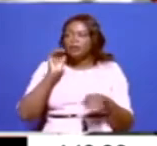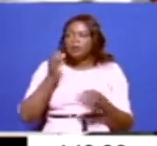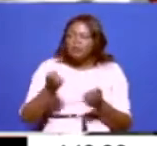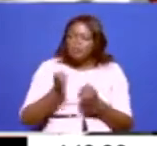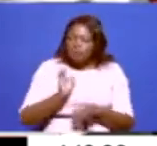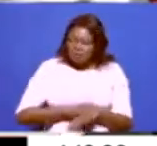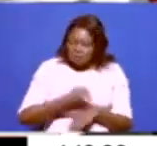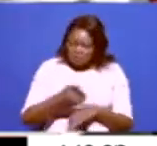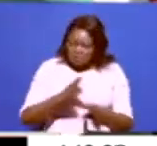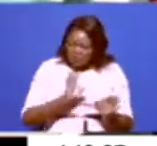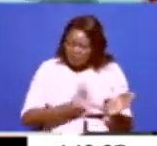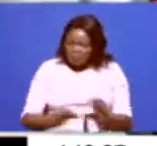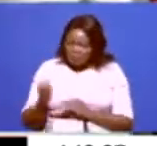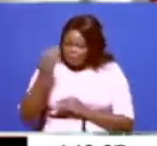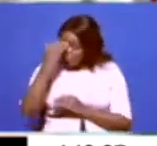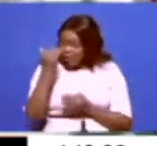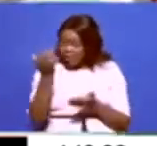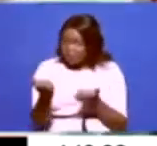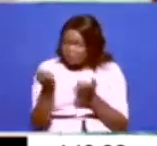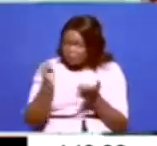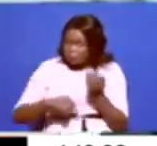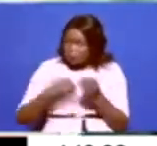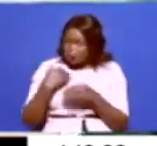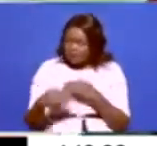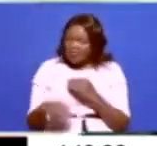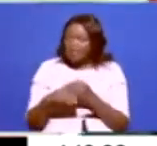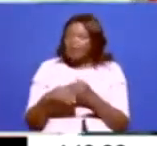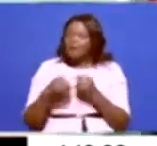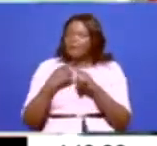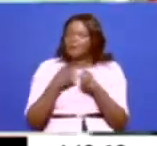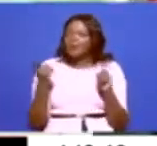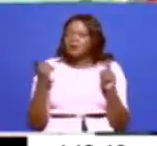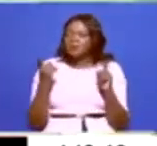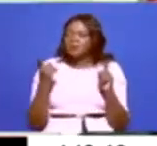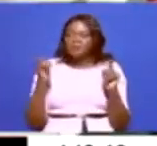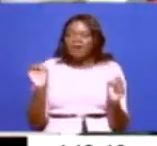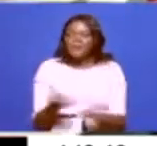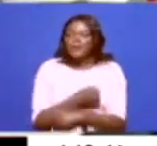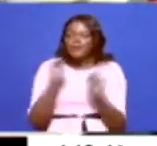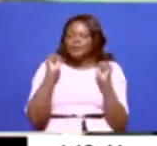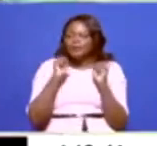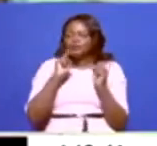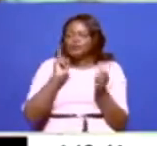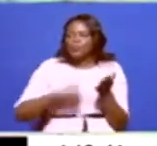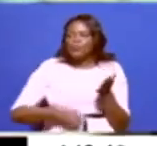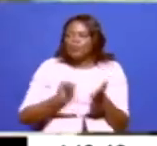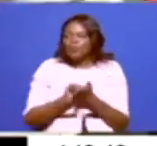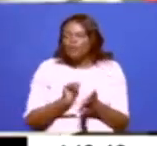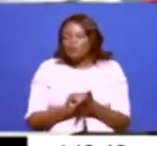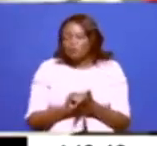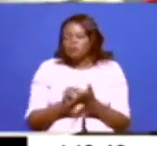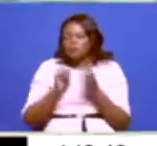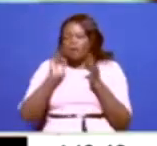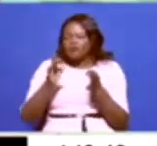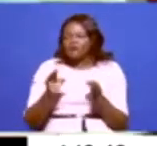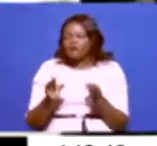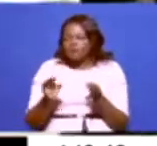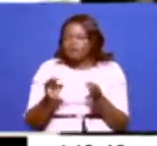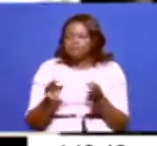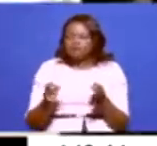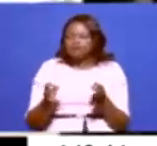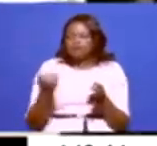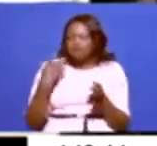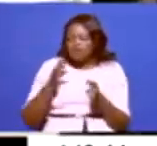niondoke, manake nataka nijenge, lakini haiwezekani. Walisema vile vile kujapima vibaki hivyo